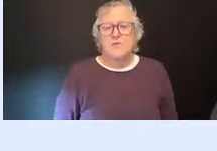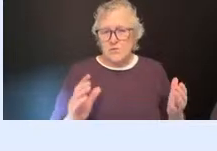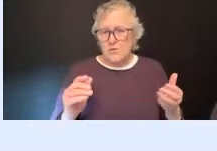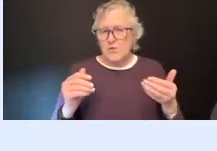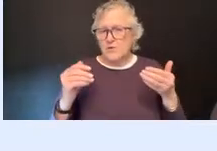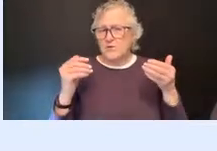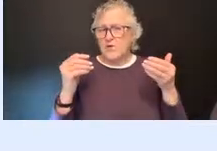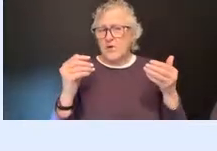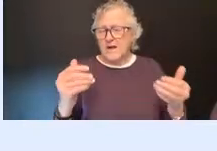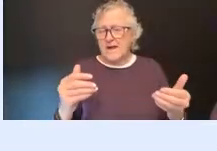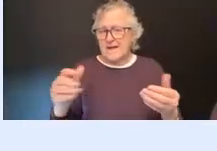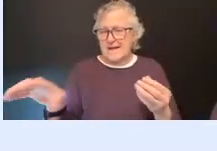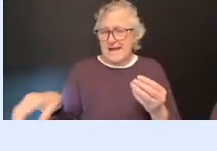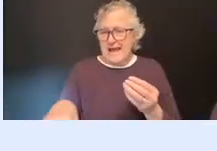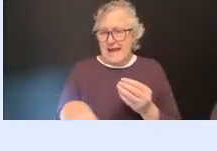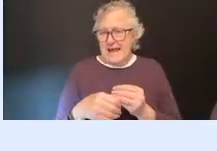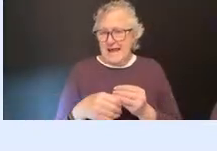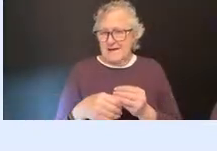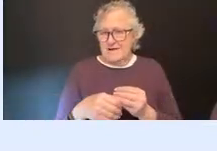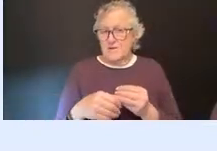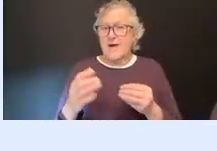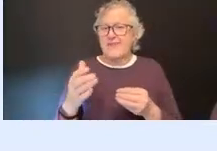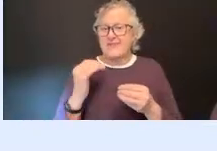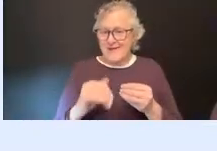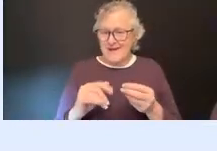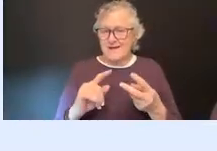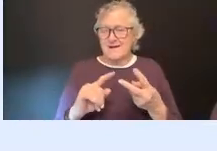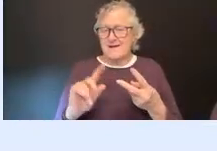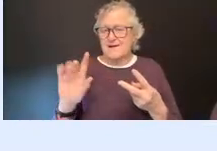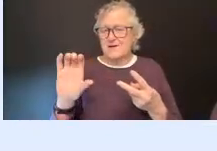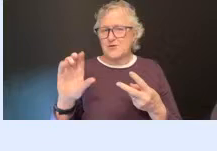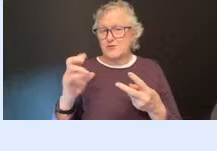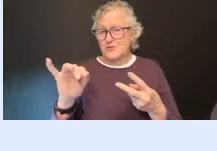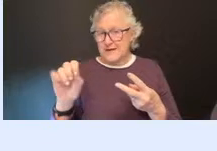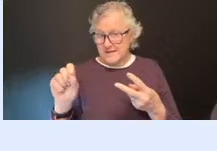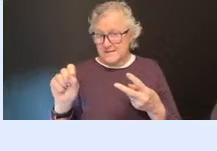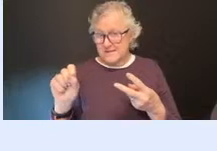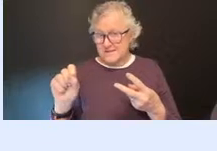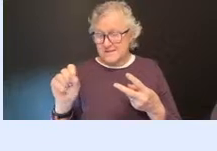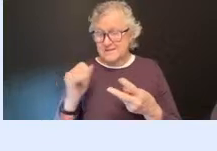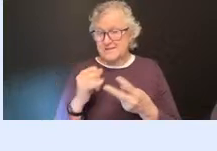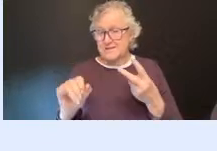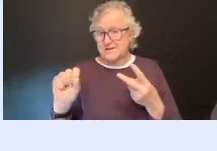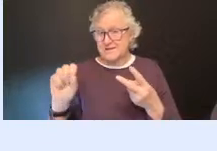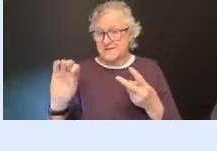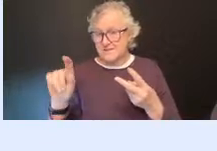comment. And next up is Chris Smith and then Bob Ortblad.